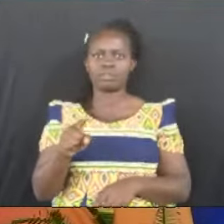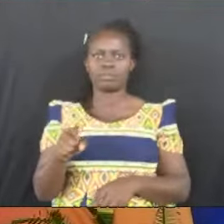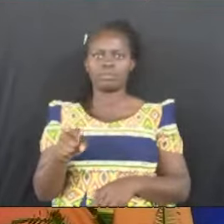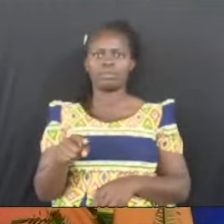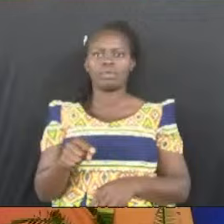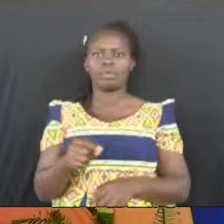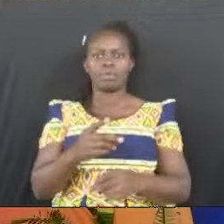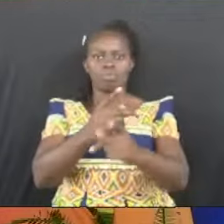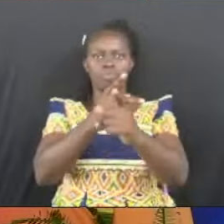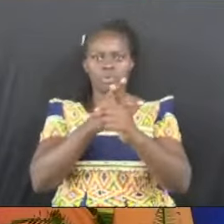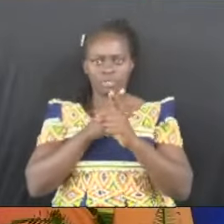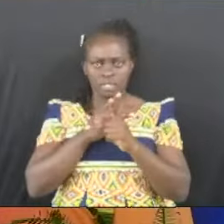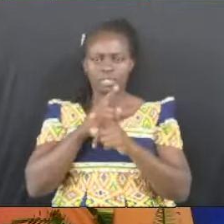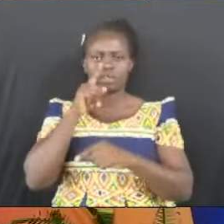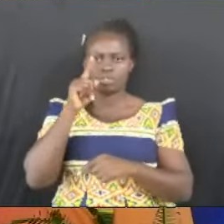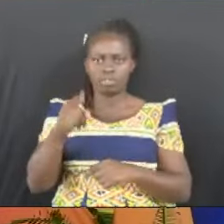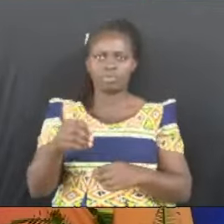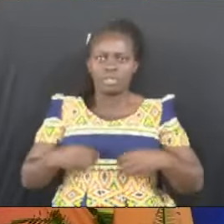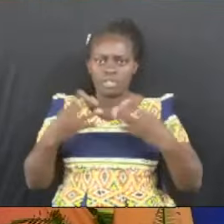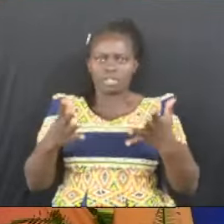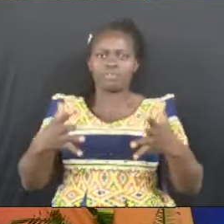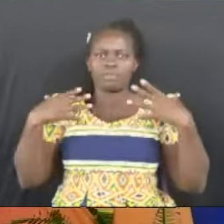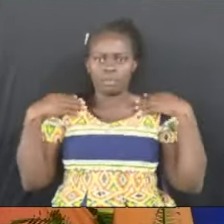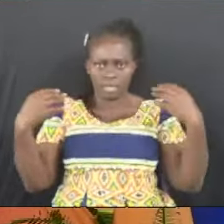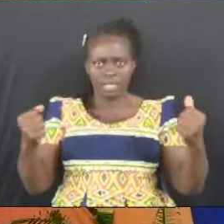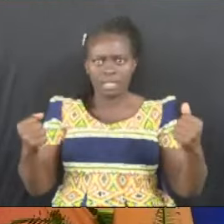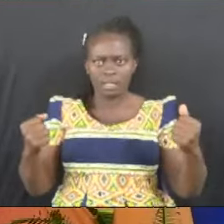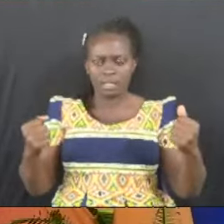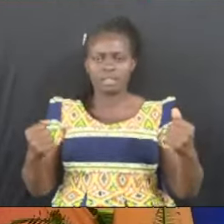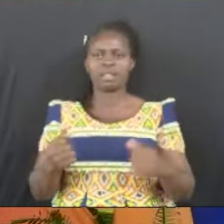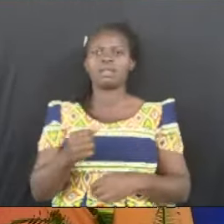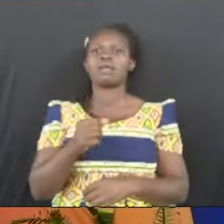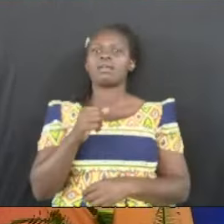you, to give you health, to give you